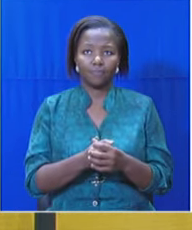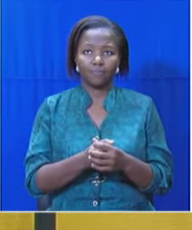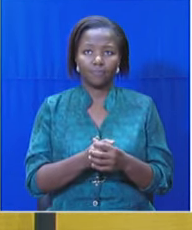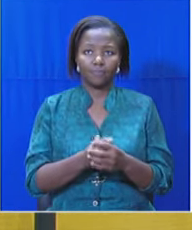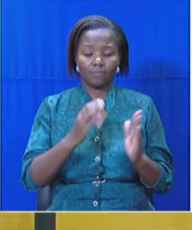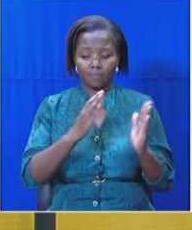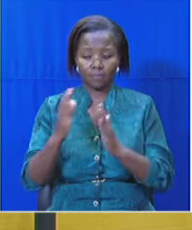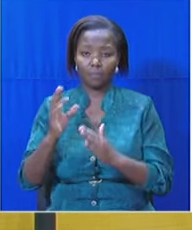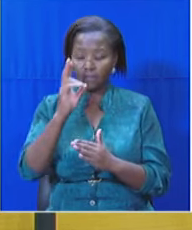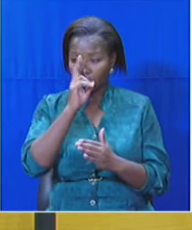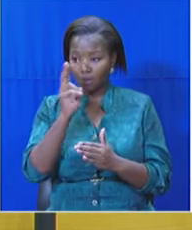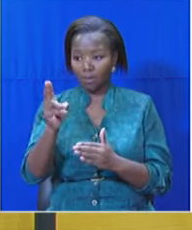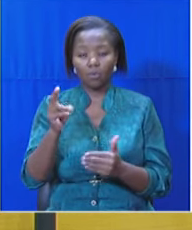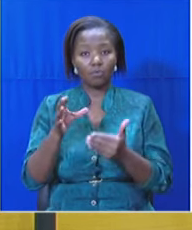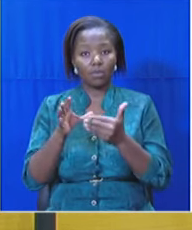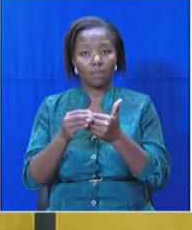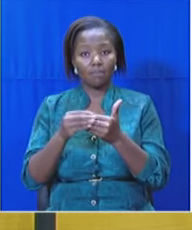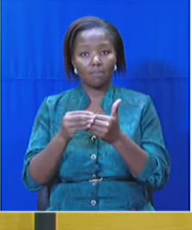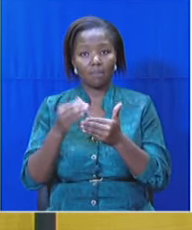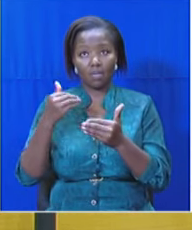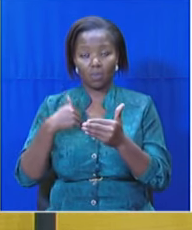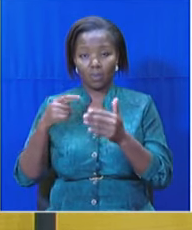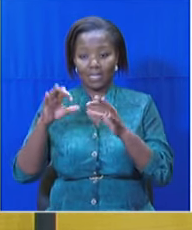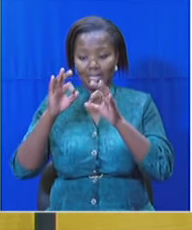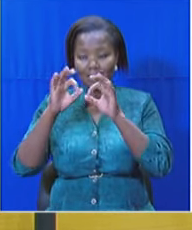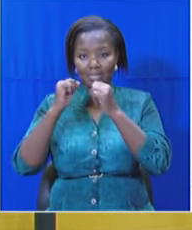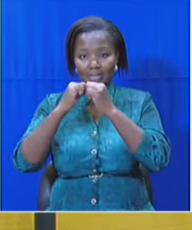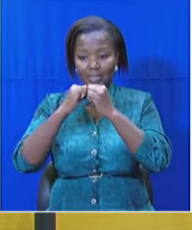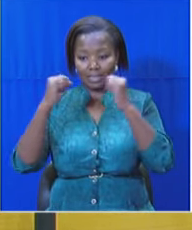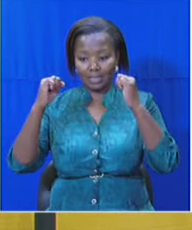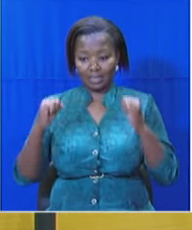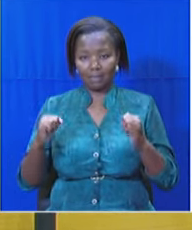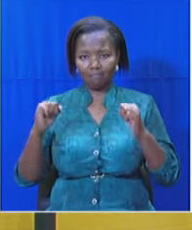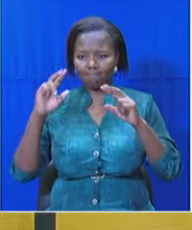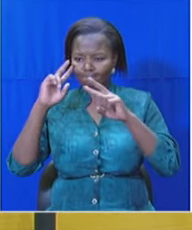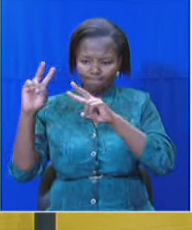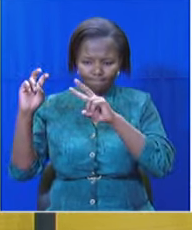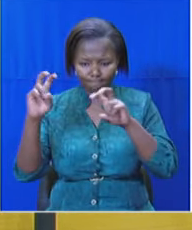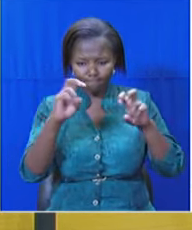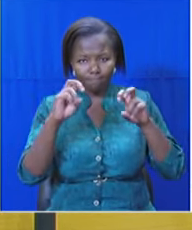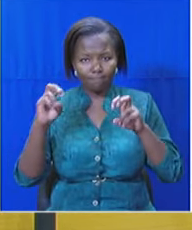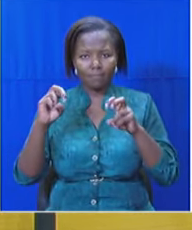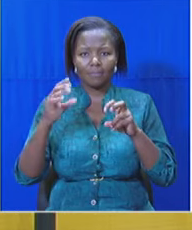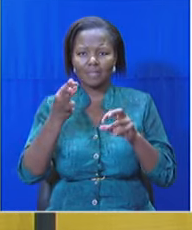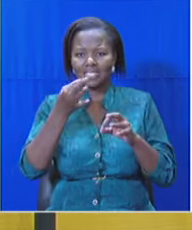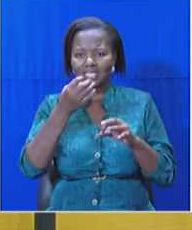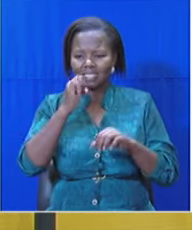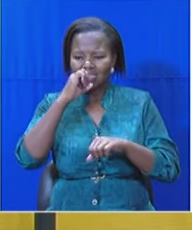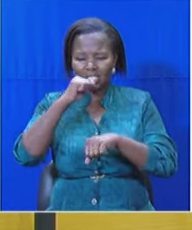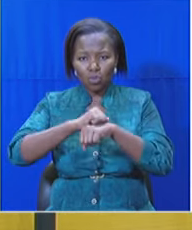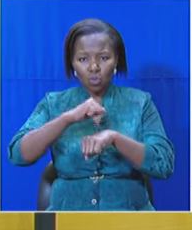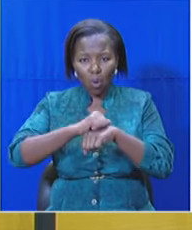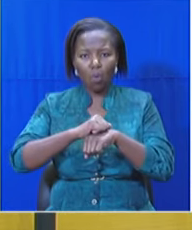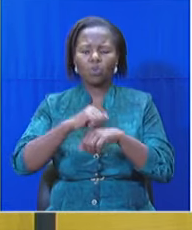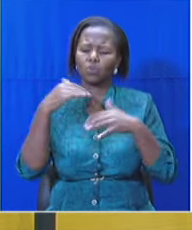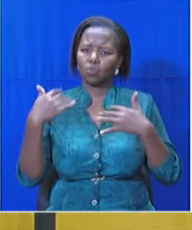honorable members, our deeds and geometric systems rank among the best in the world. They are, however, outdated, and the modernization of